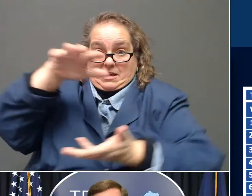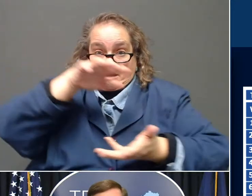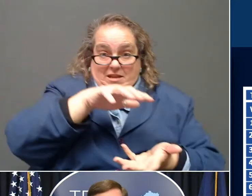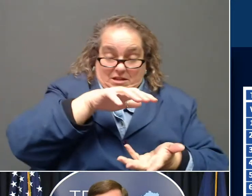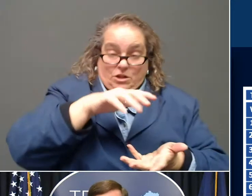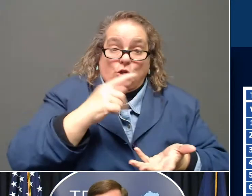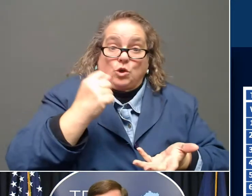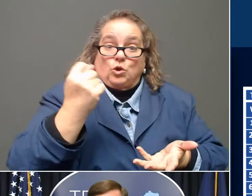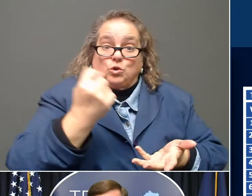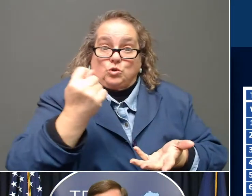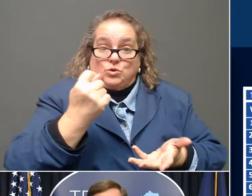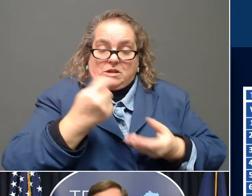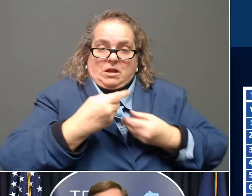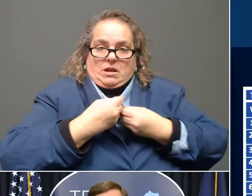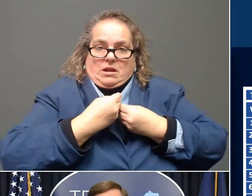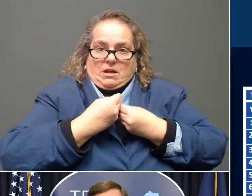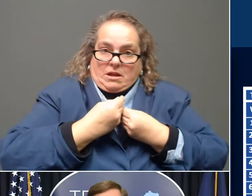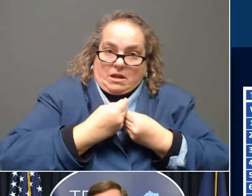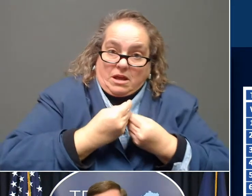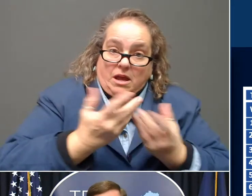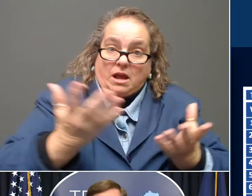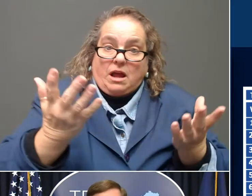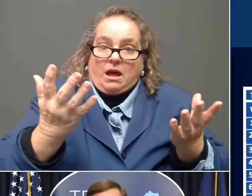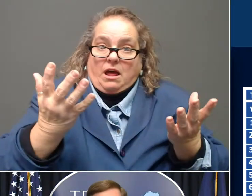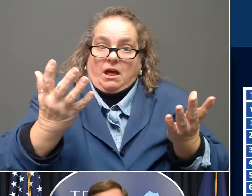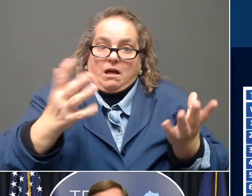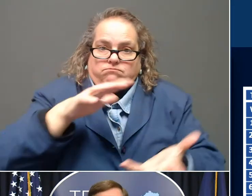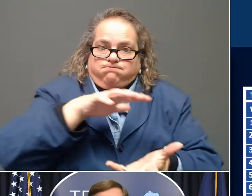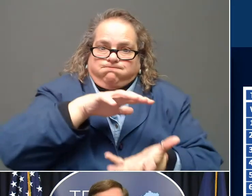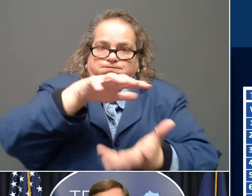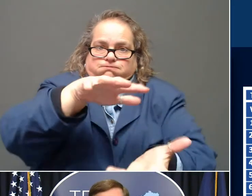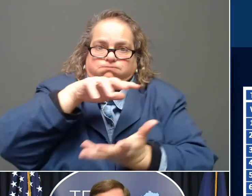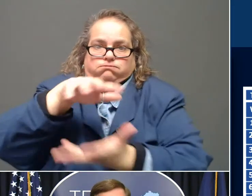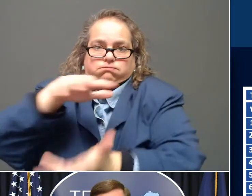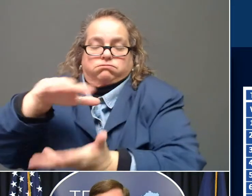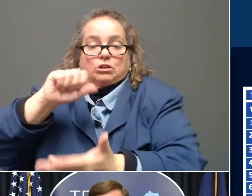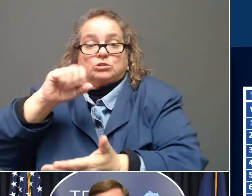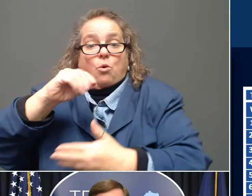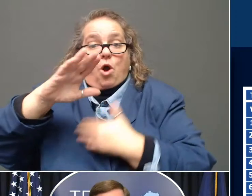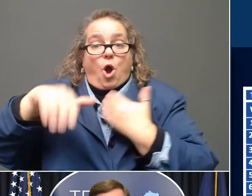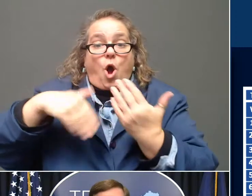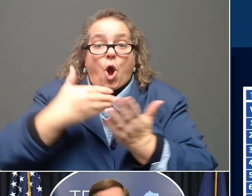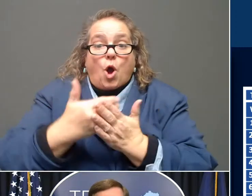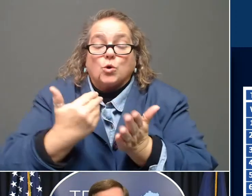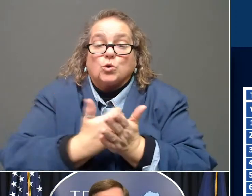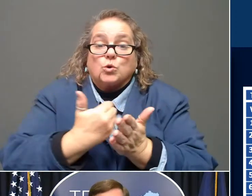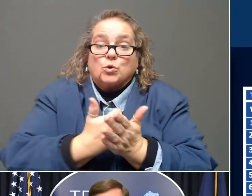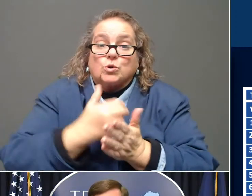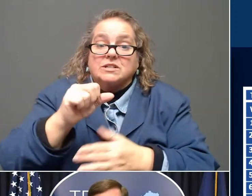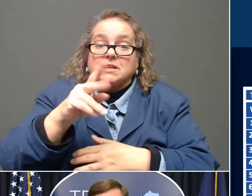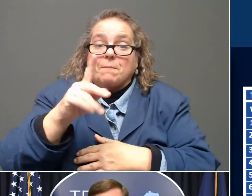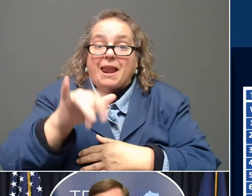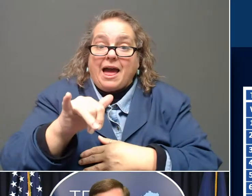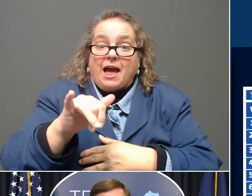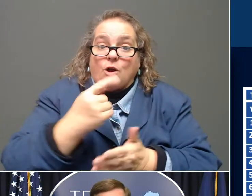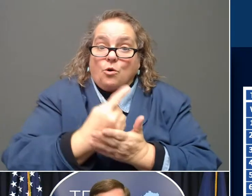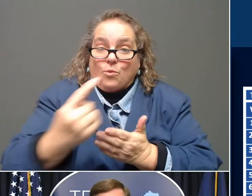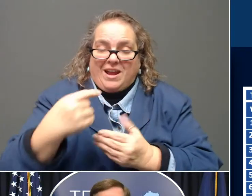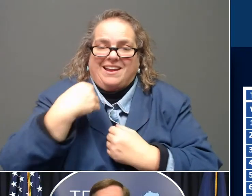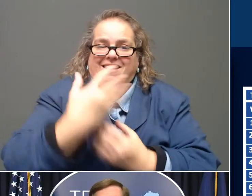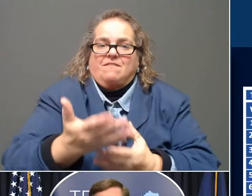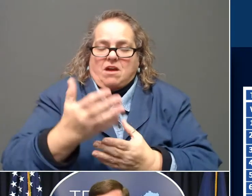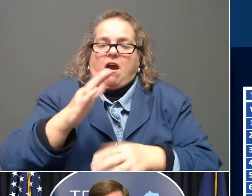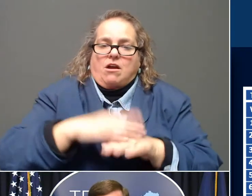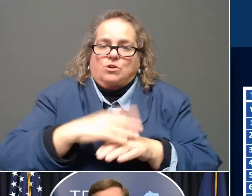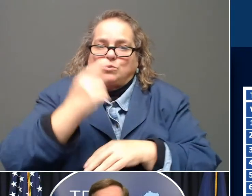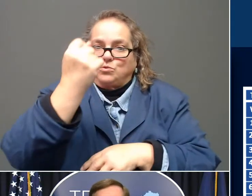appointment that we can possibly put a vaccine in someone's arm for. And I want to show you, if you get on